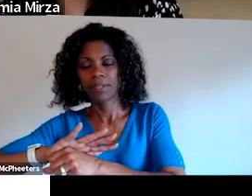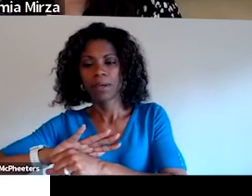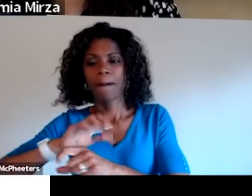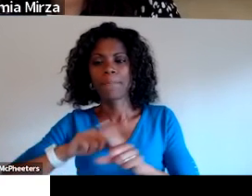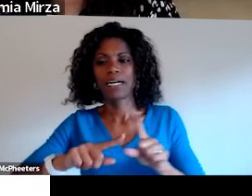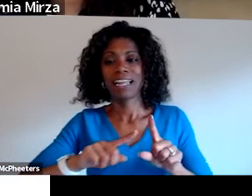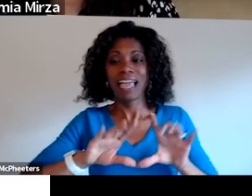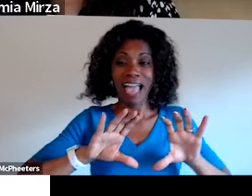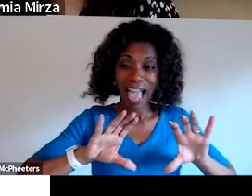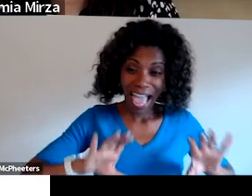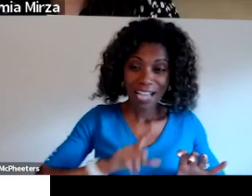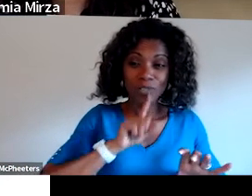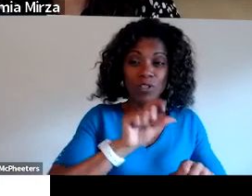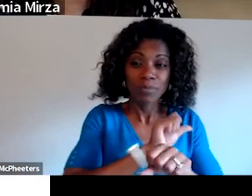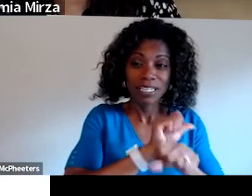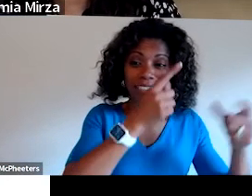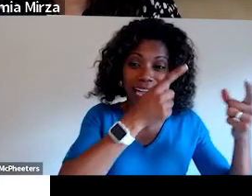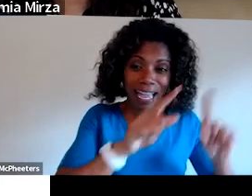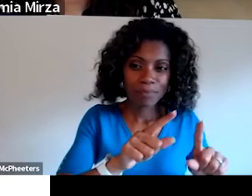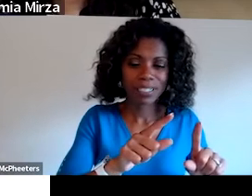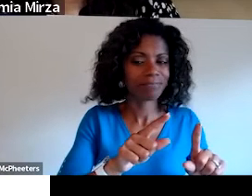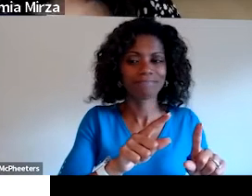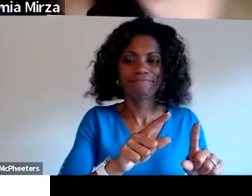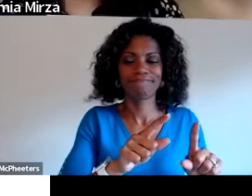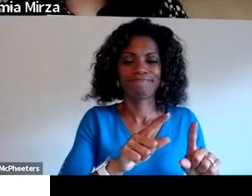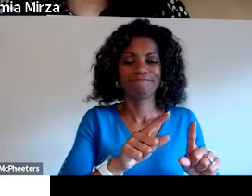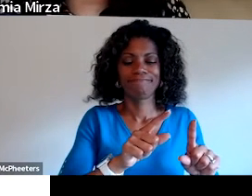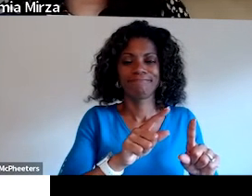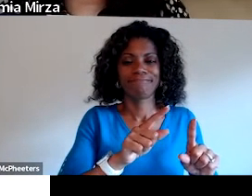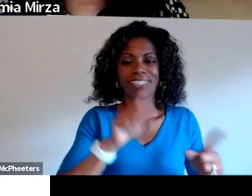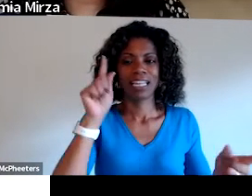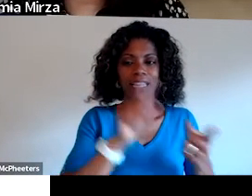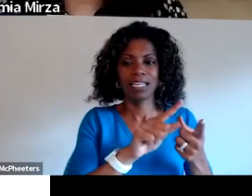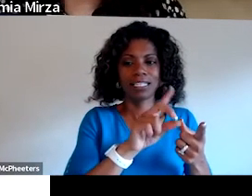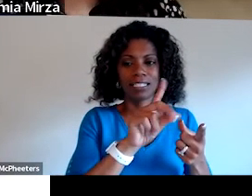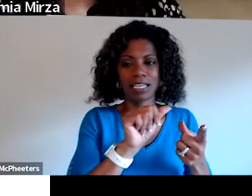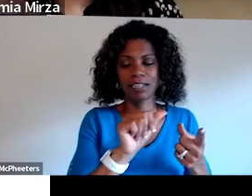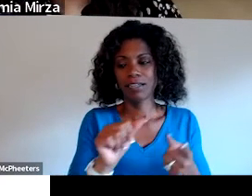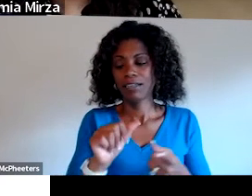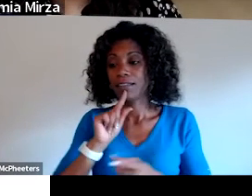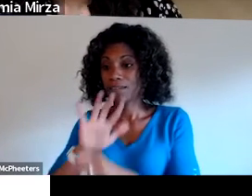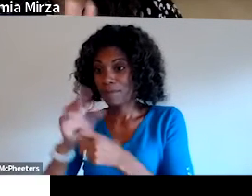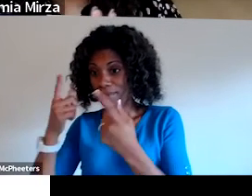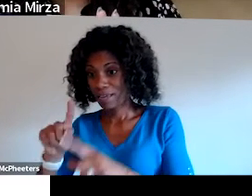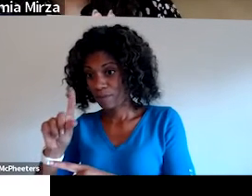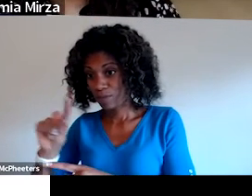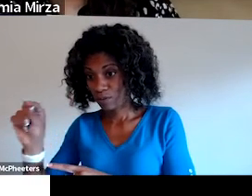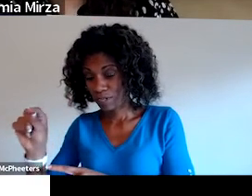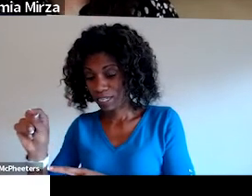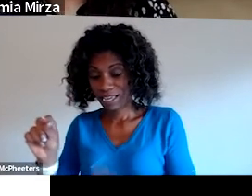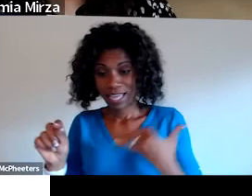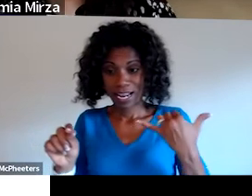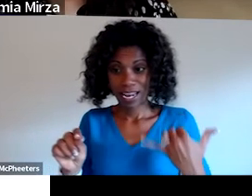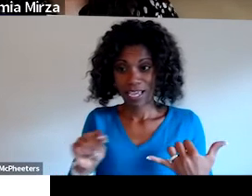of updates on what ended up happening with those commitments. So the commitments were made in 2020, and